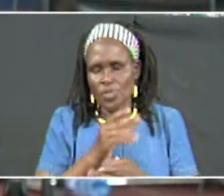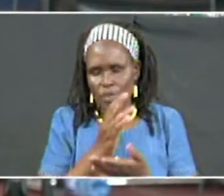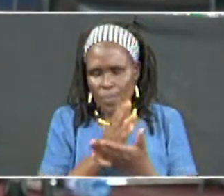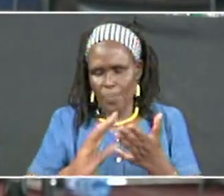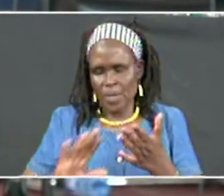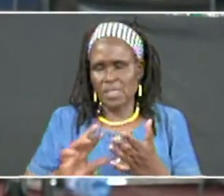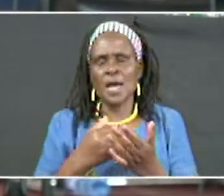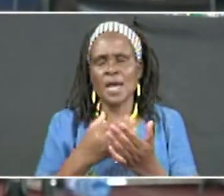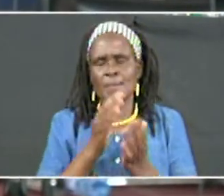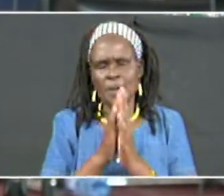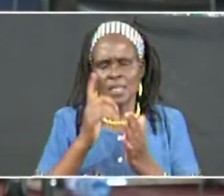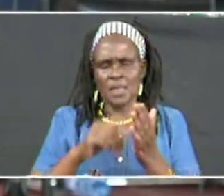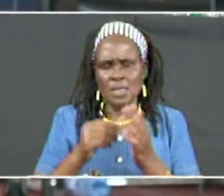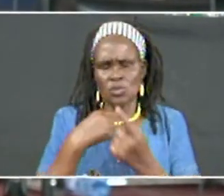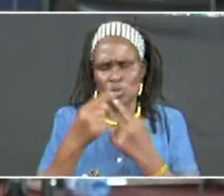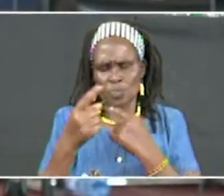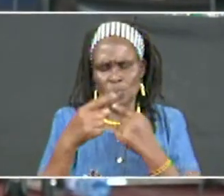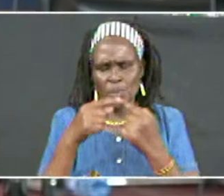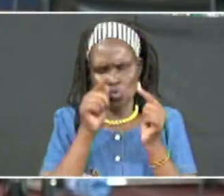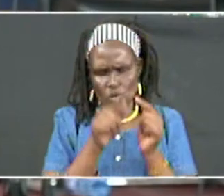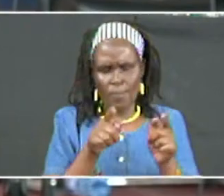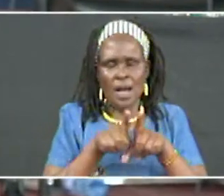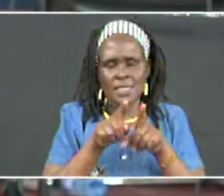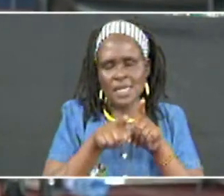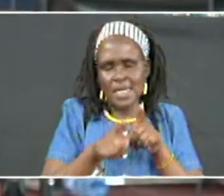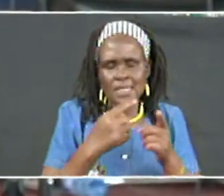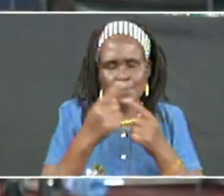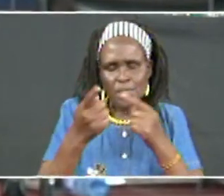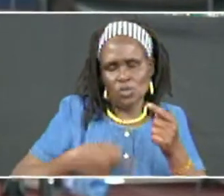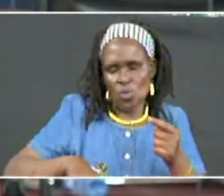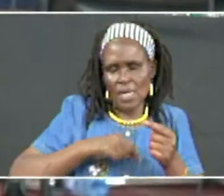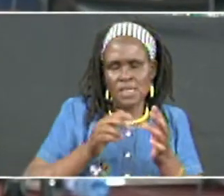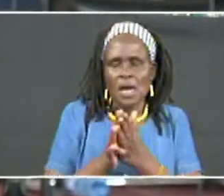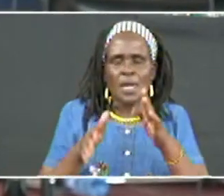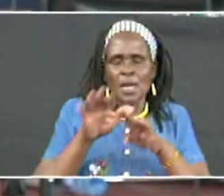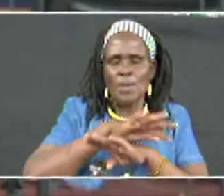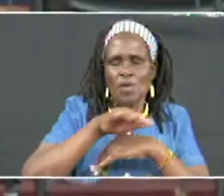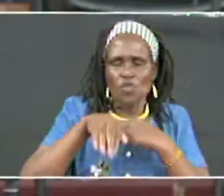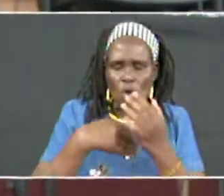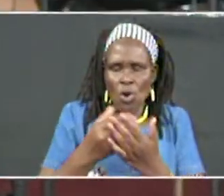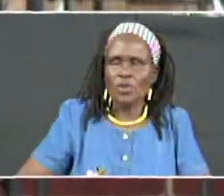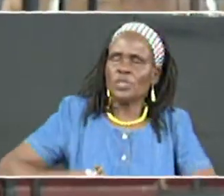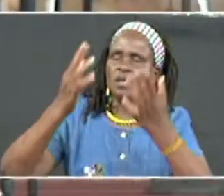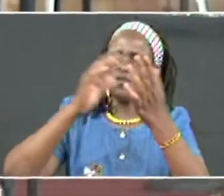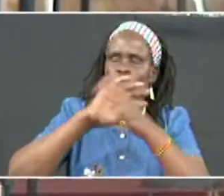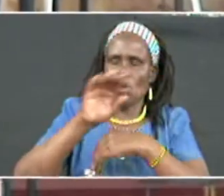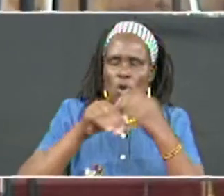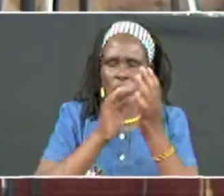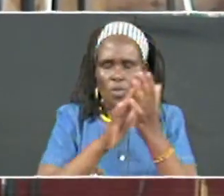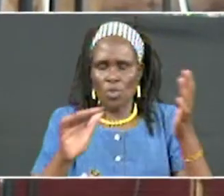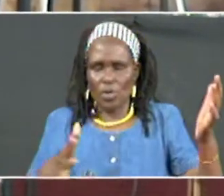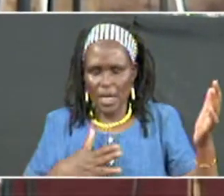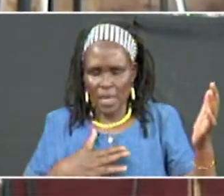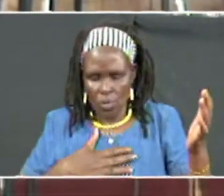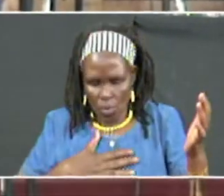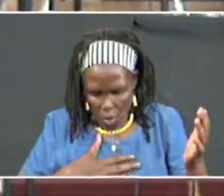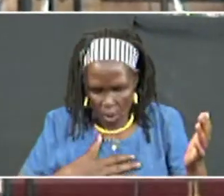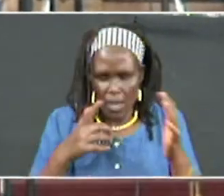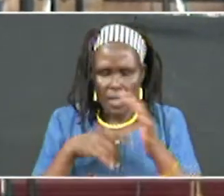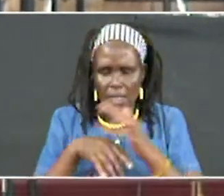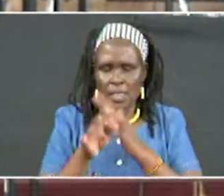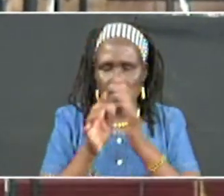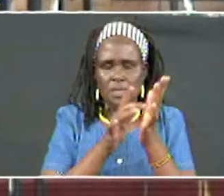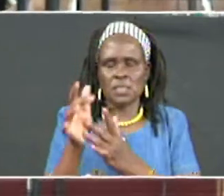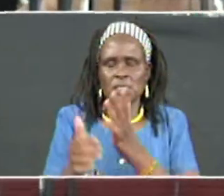him as he speaks to us. And above all, may you receive all the glory and honor. In Jesus' name I pray, trusting